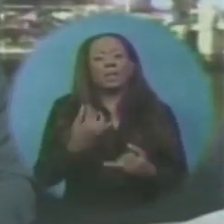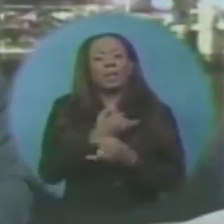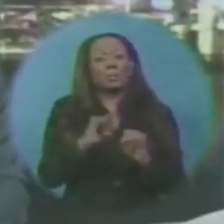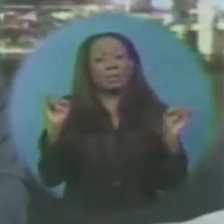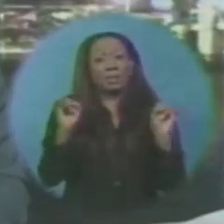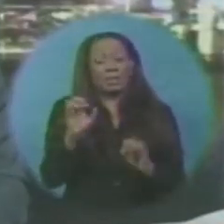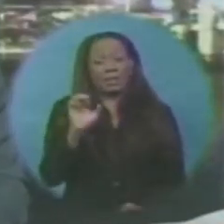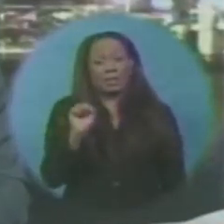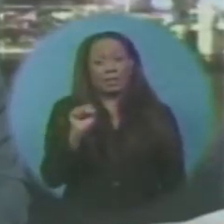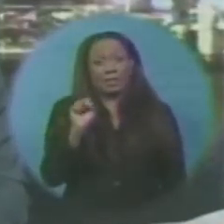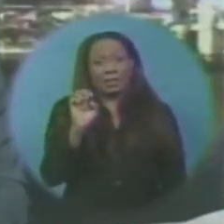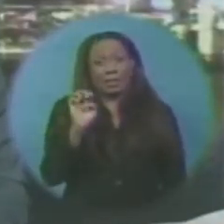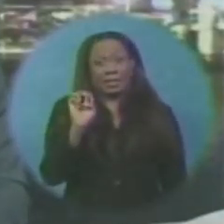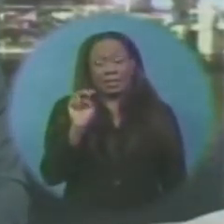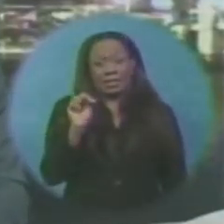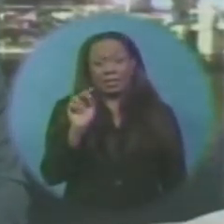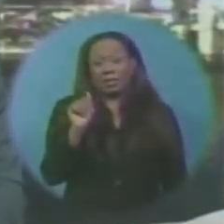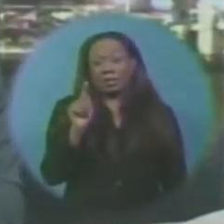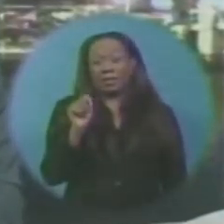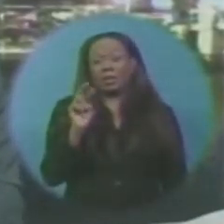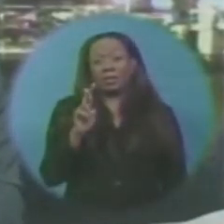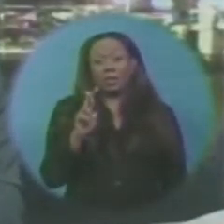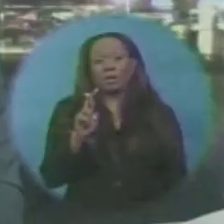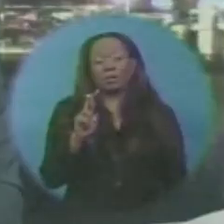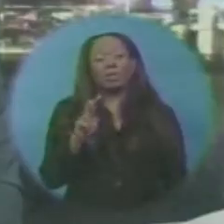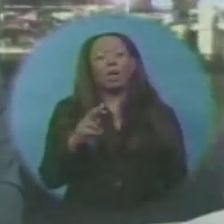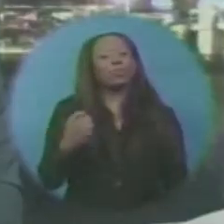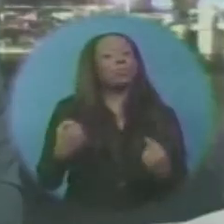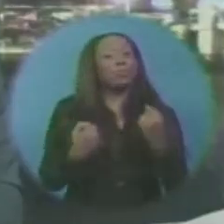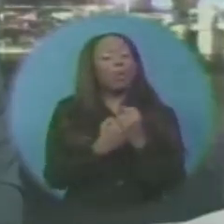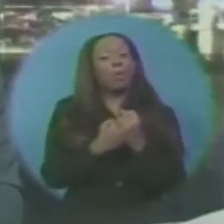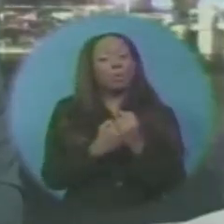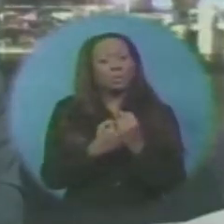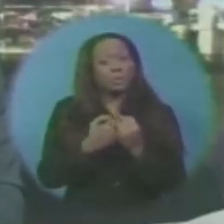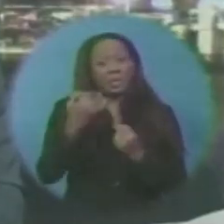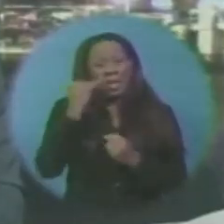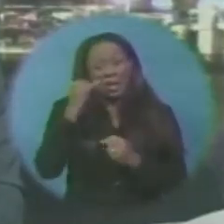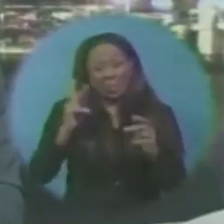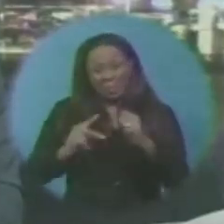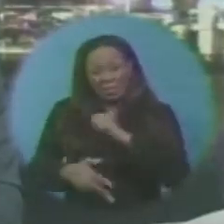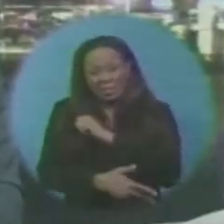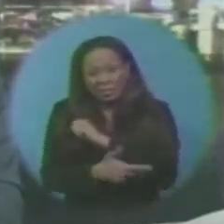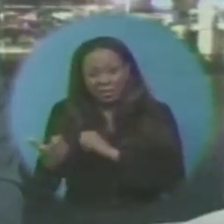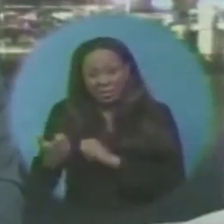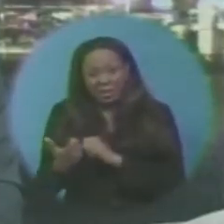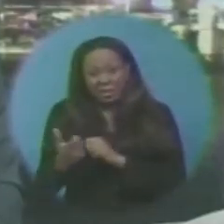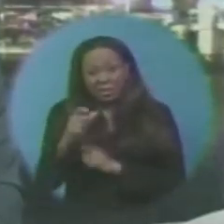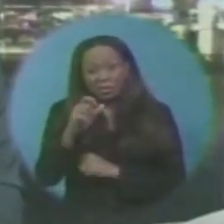Independent Senator Alwyn Adams is in favor of stiffer penalties for crop thieves. He